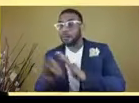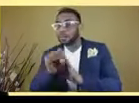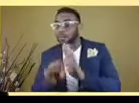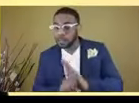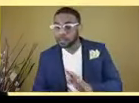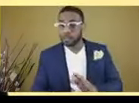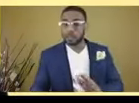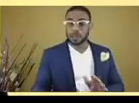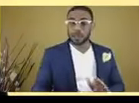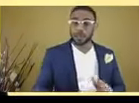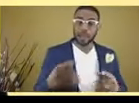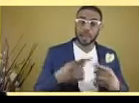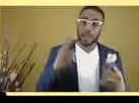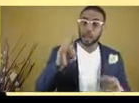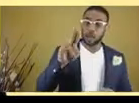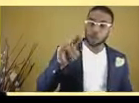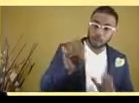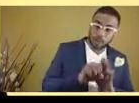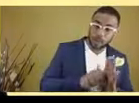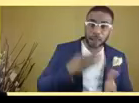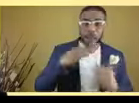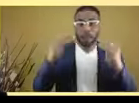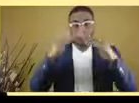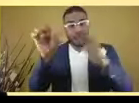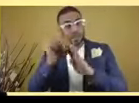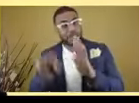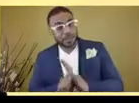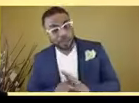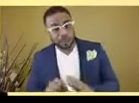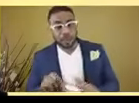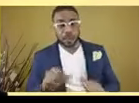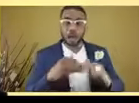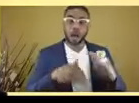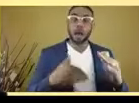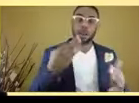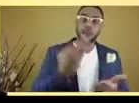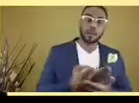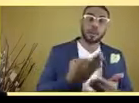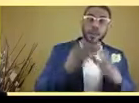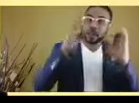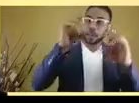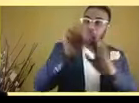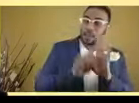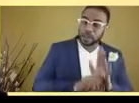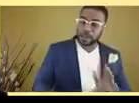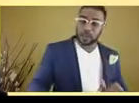an anti-union state, a bad housing state, underfunding education state,